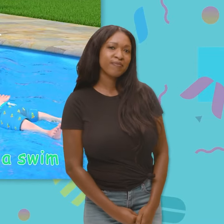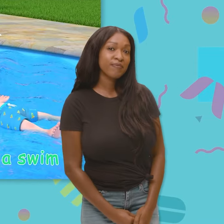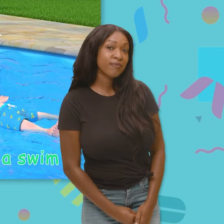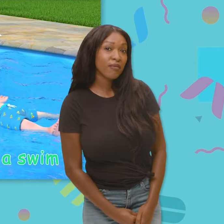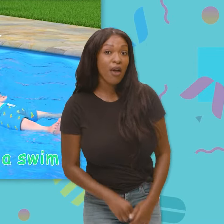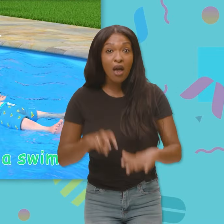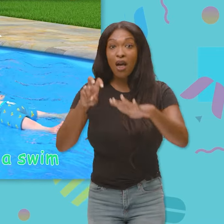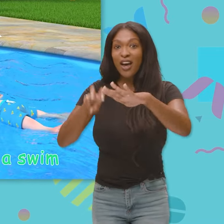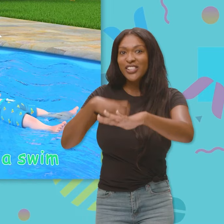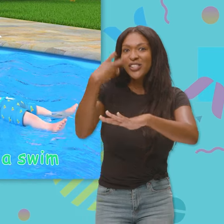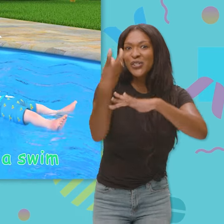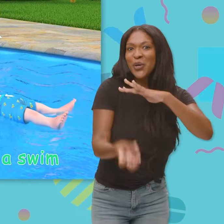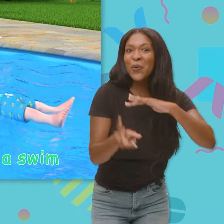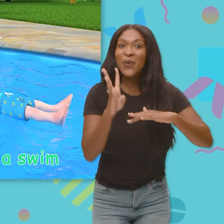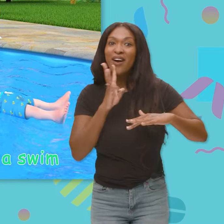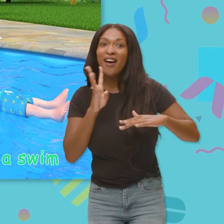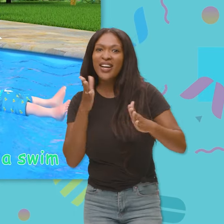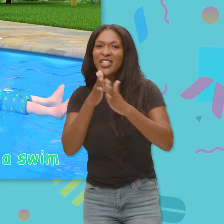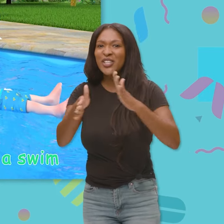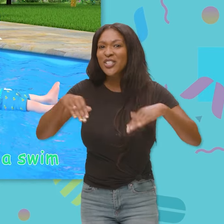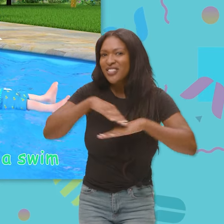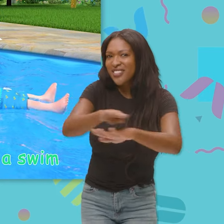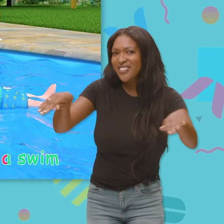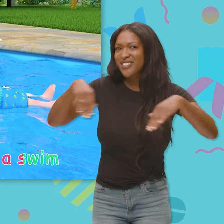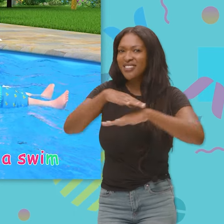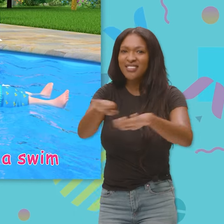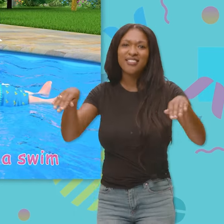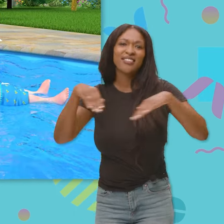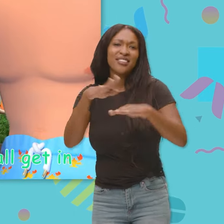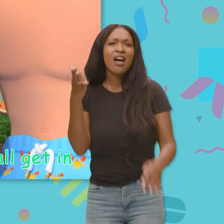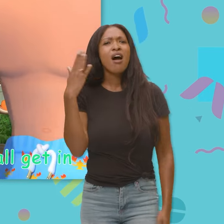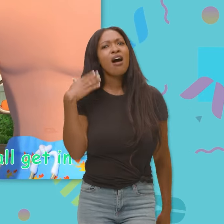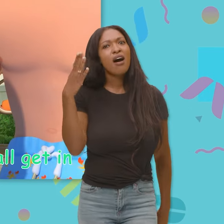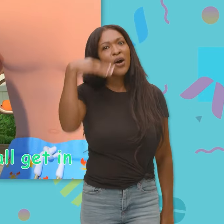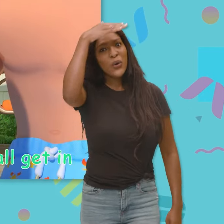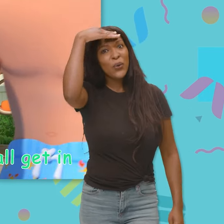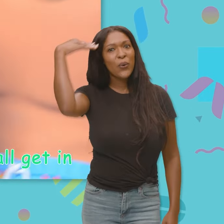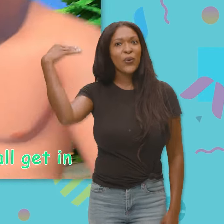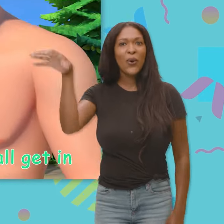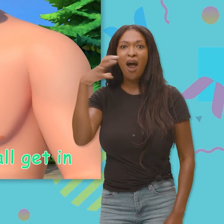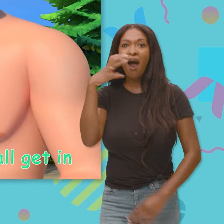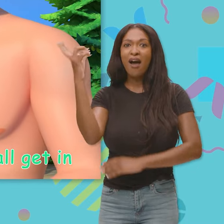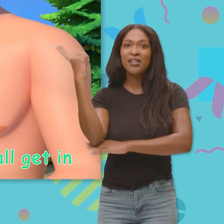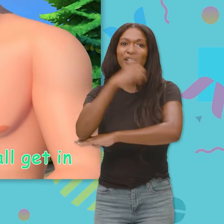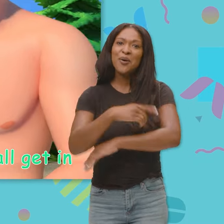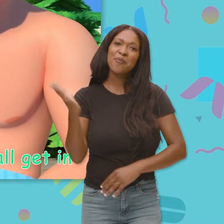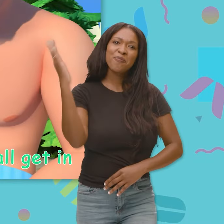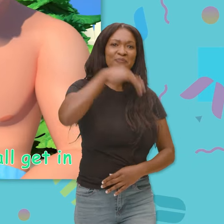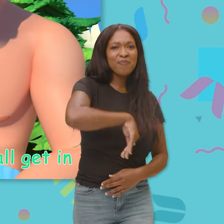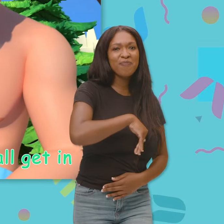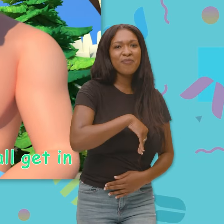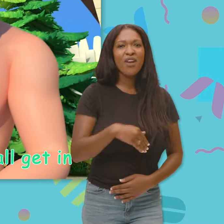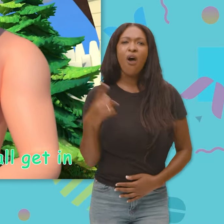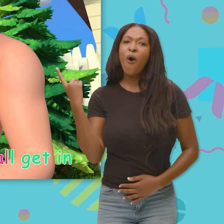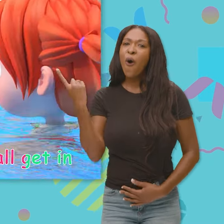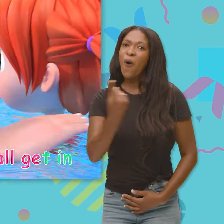I jumped in the water, we're going for a swim It's a hot sunny day, so